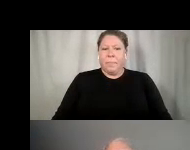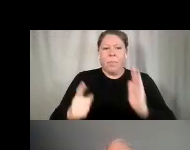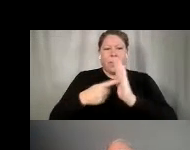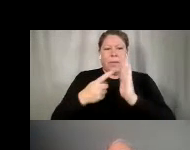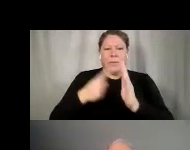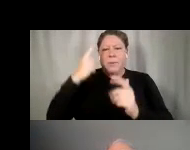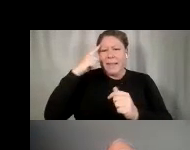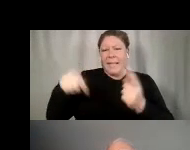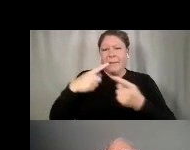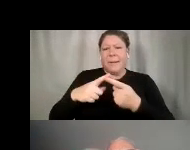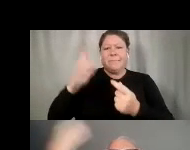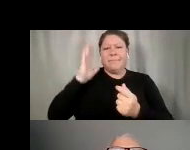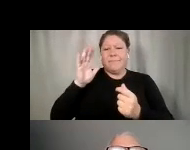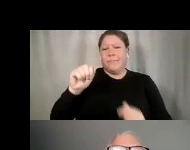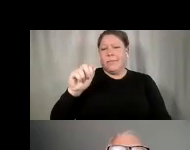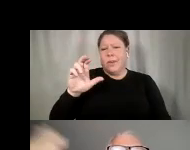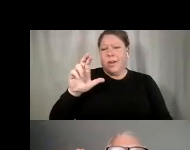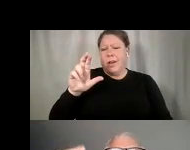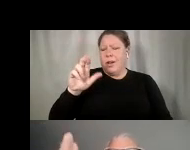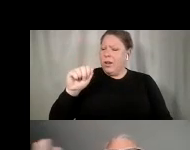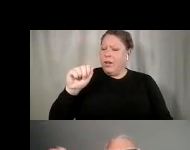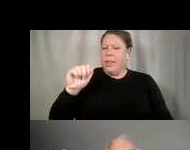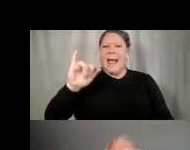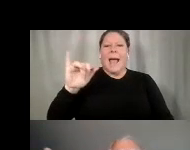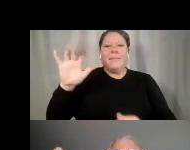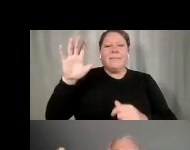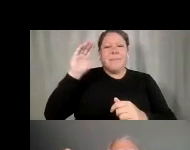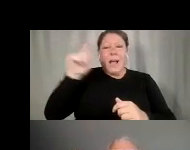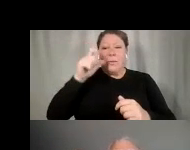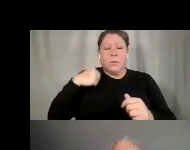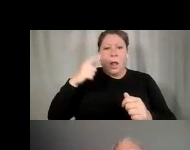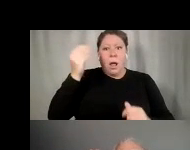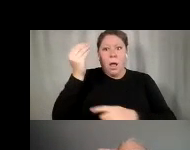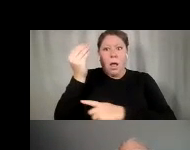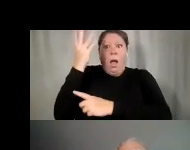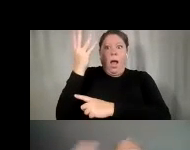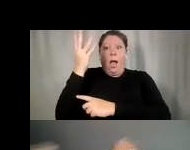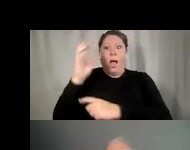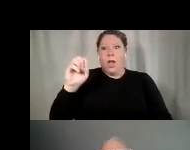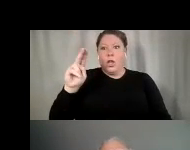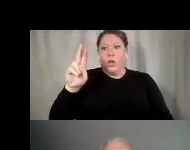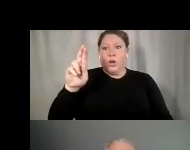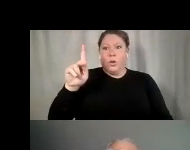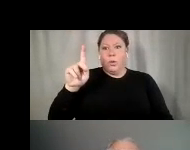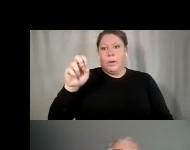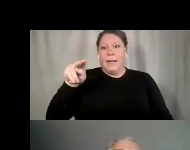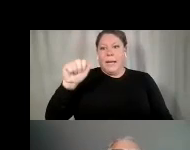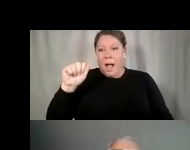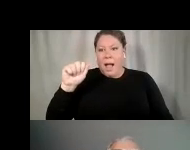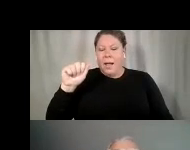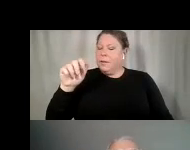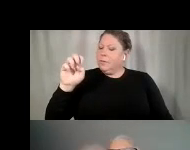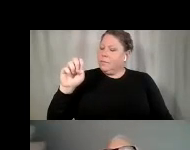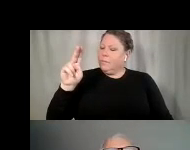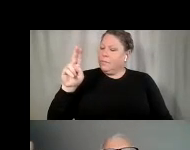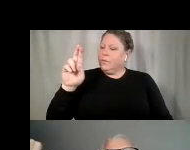and his eureka moment when he figured out how to define gold from silver, when he was sitting in the